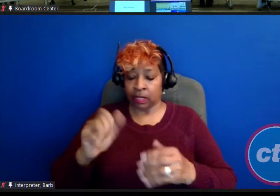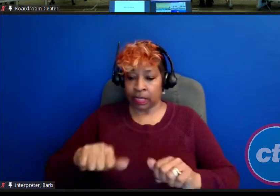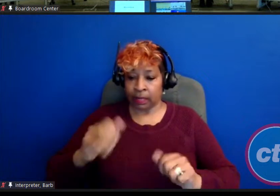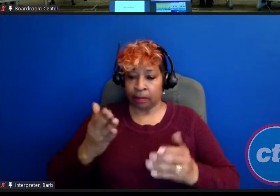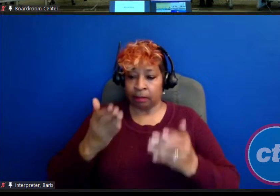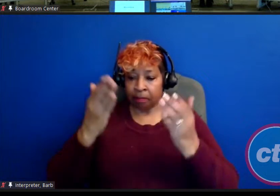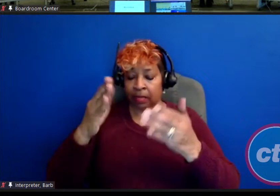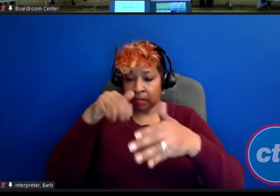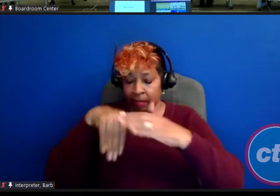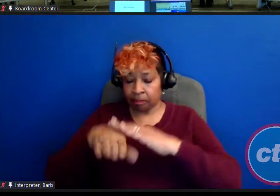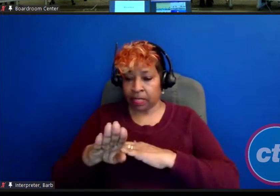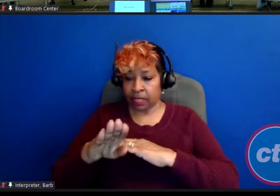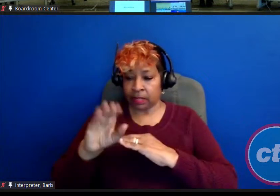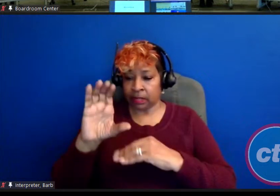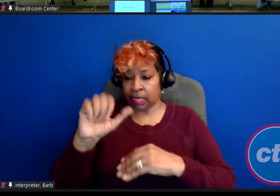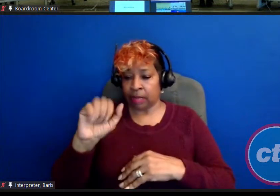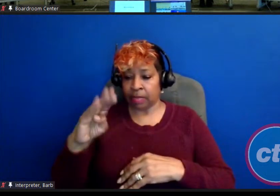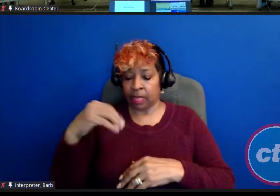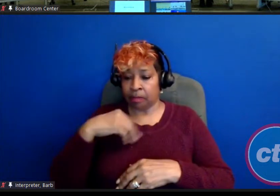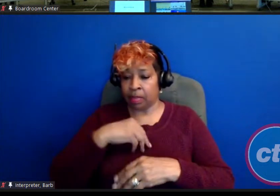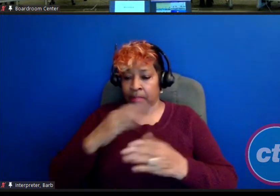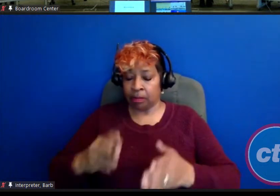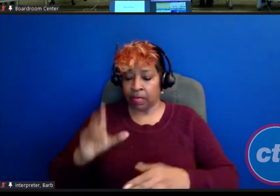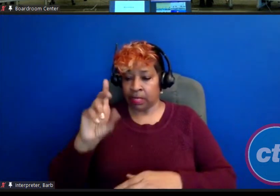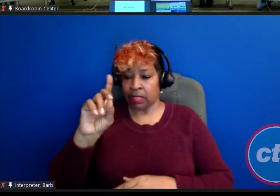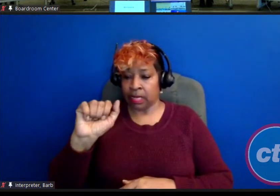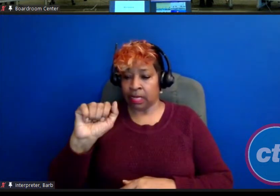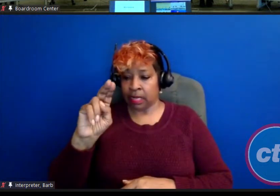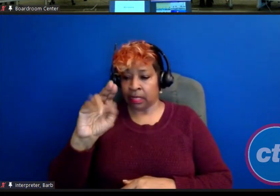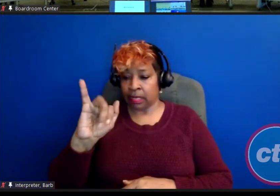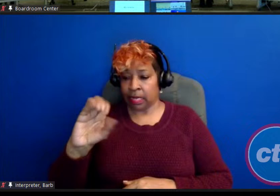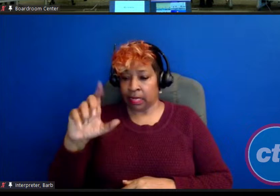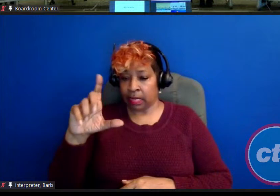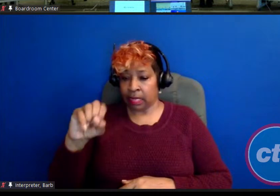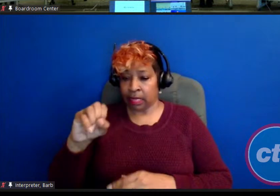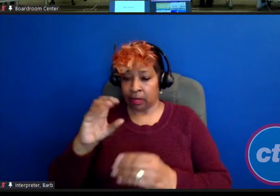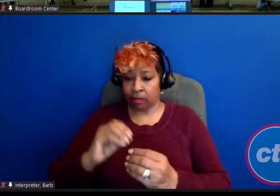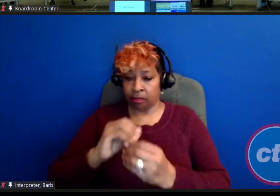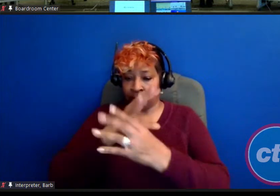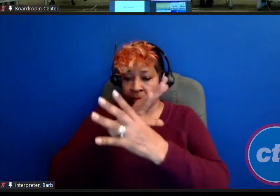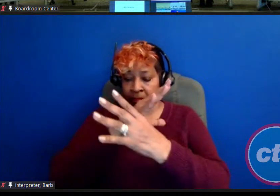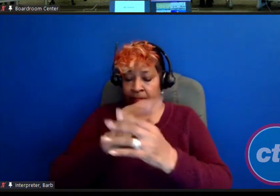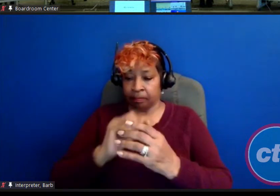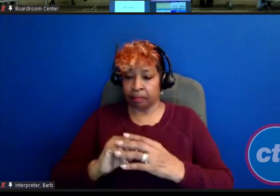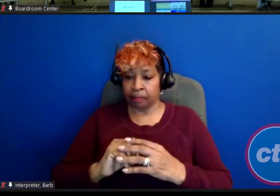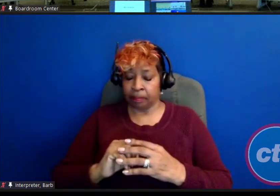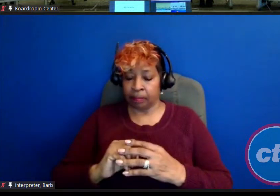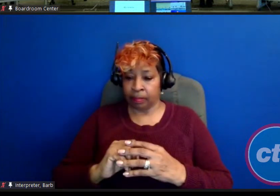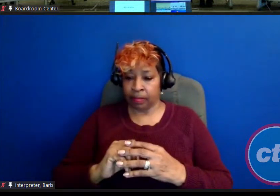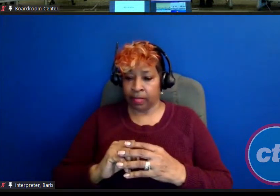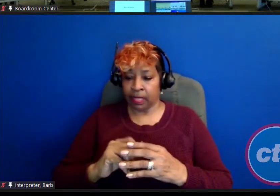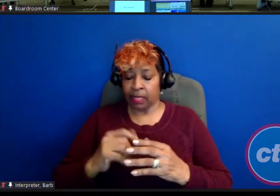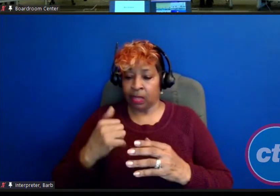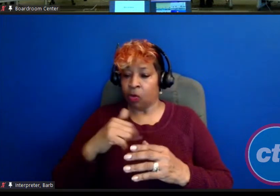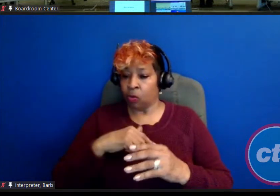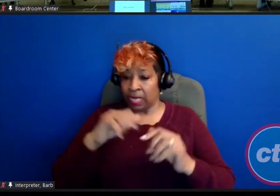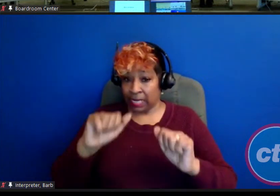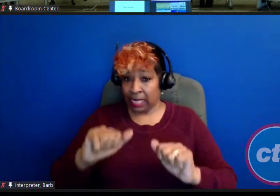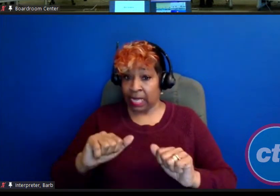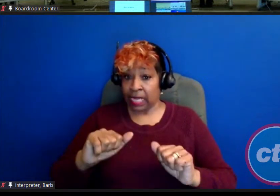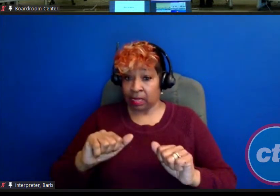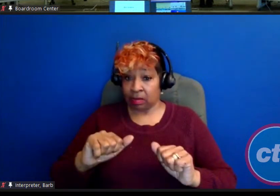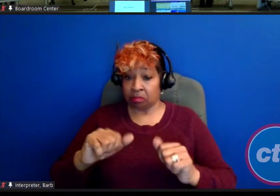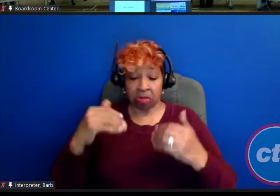CAB member Danielle Stanley remotely? So moved. Actually, Chair, I guess we can move. Can we move